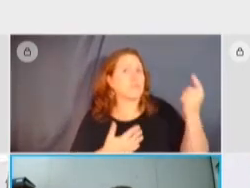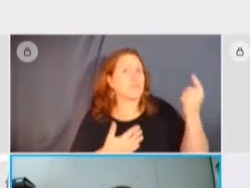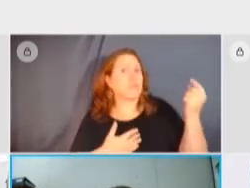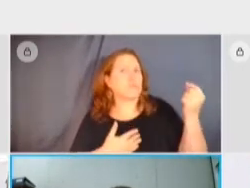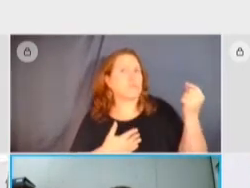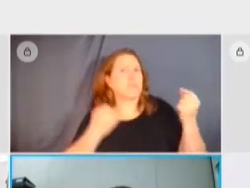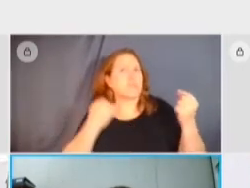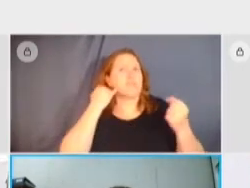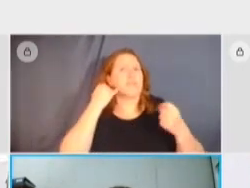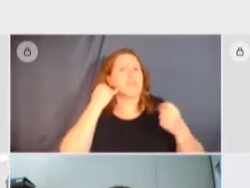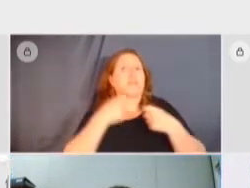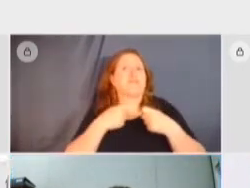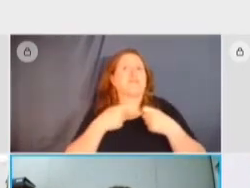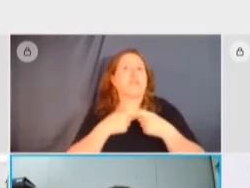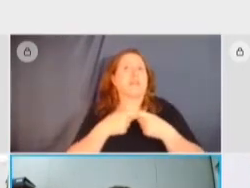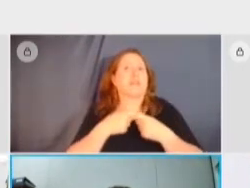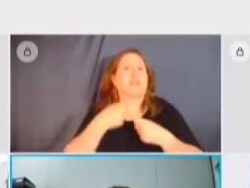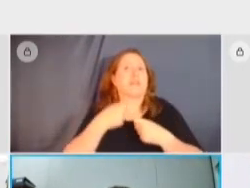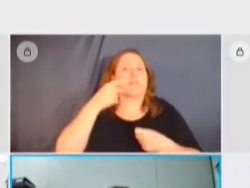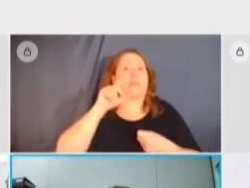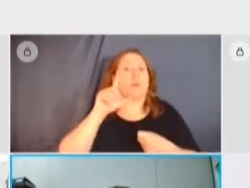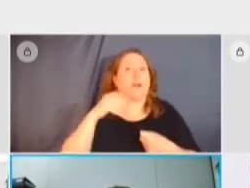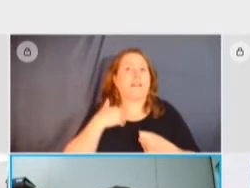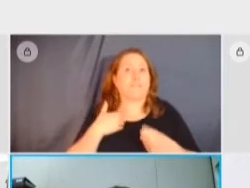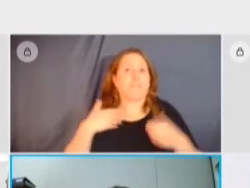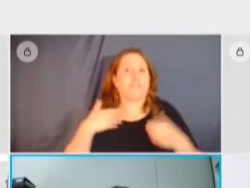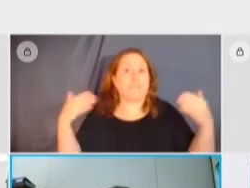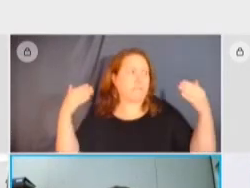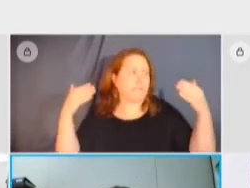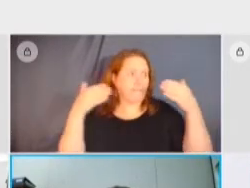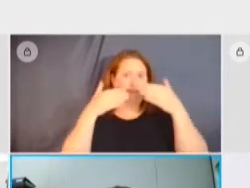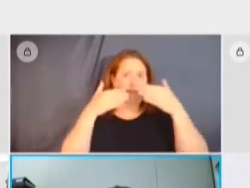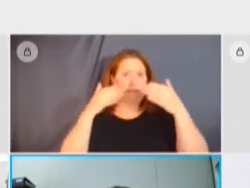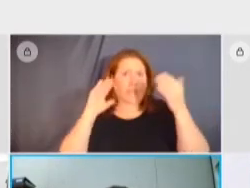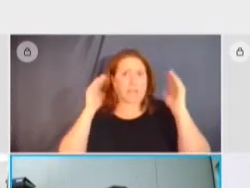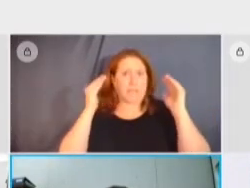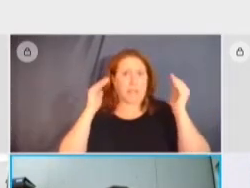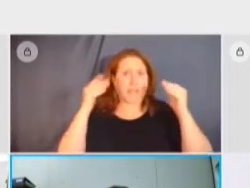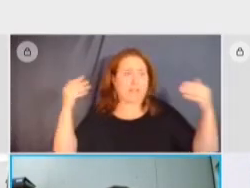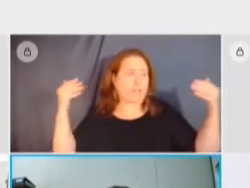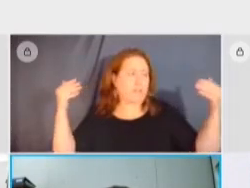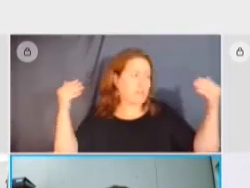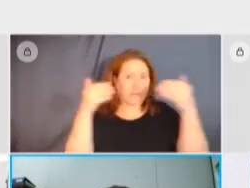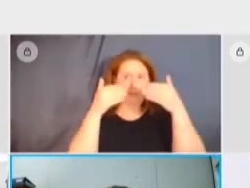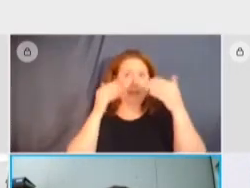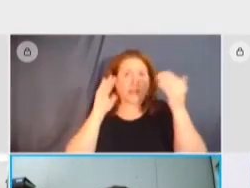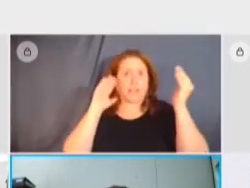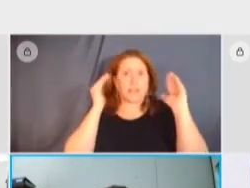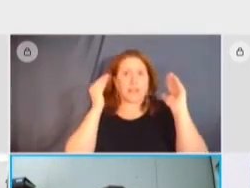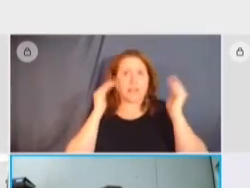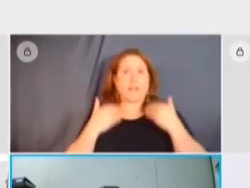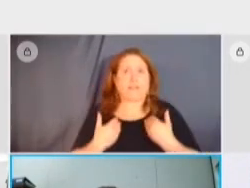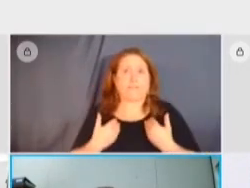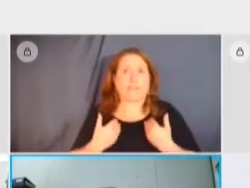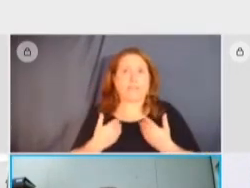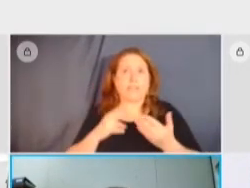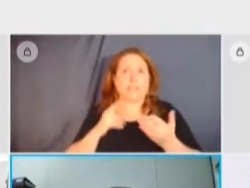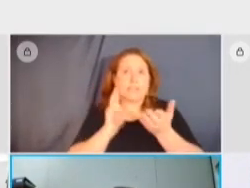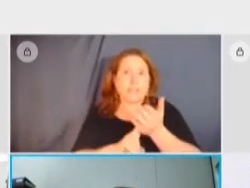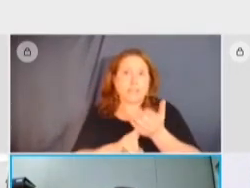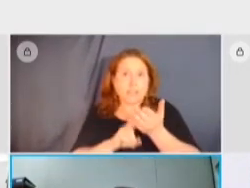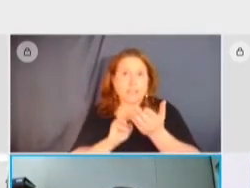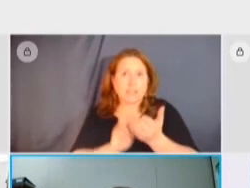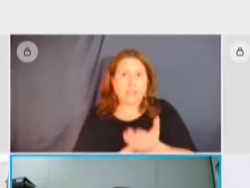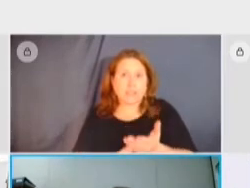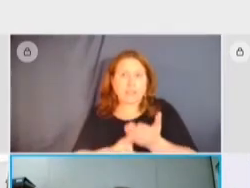for the signature being captured and then compared by the poll workers.